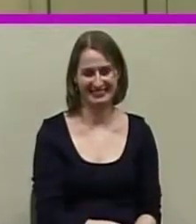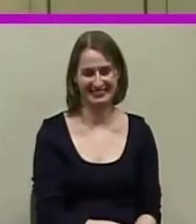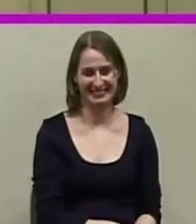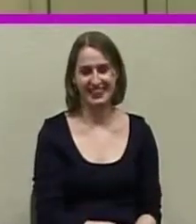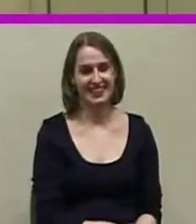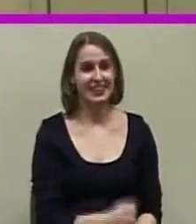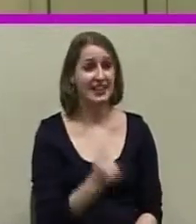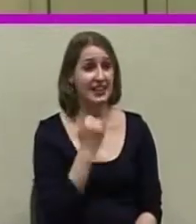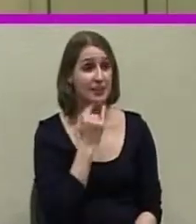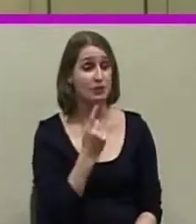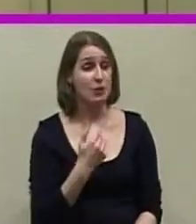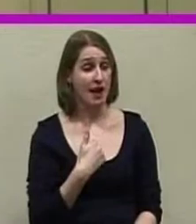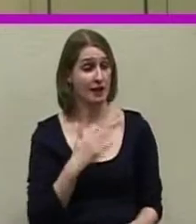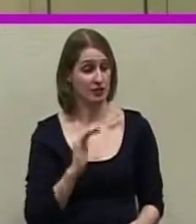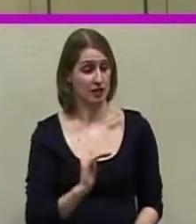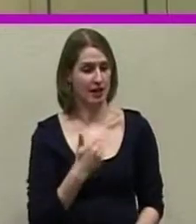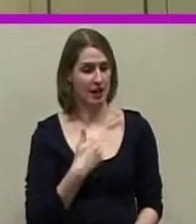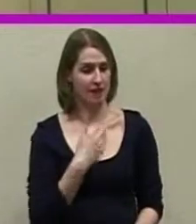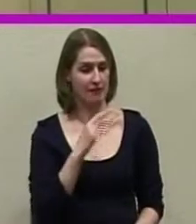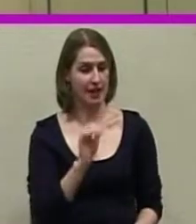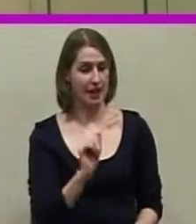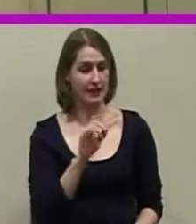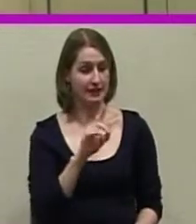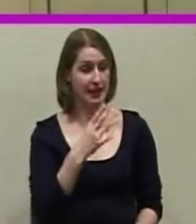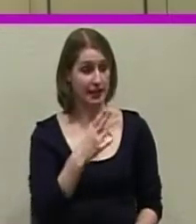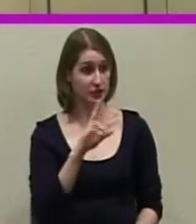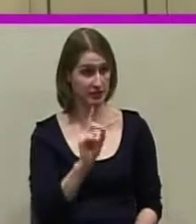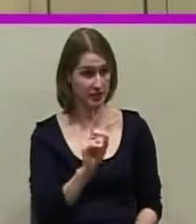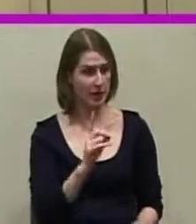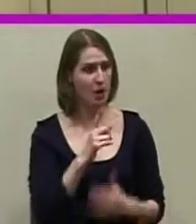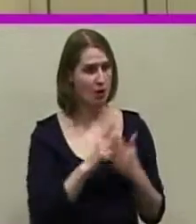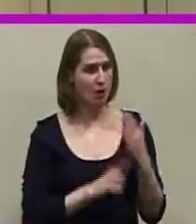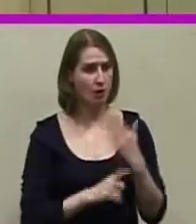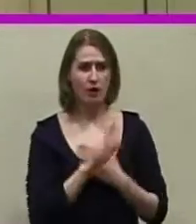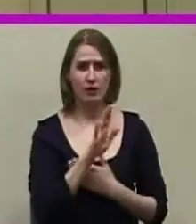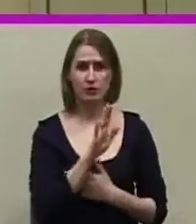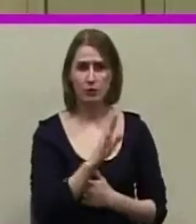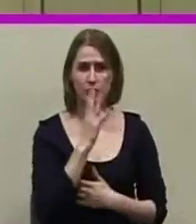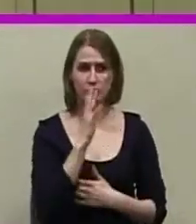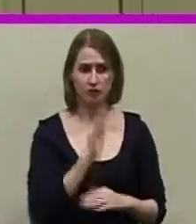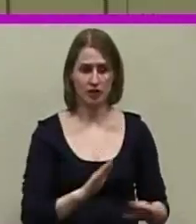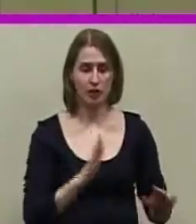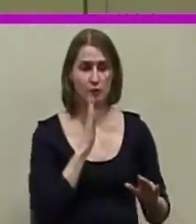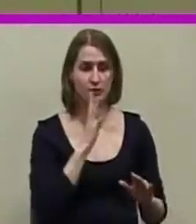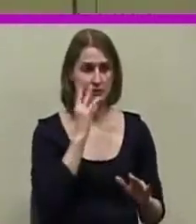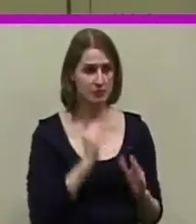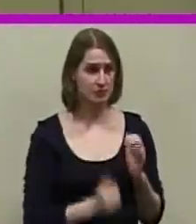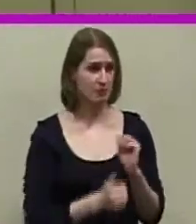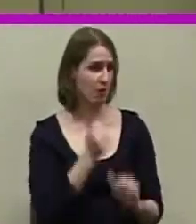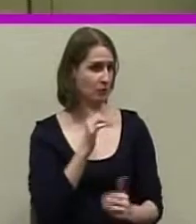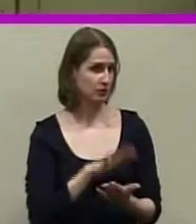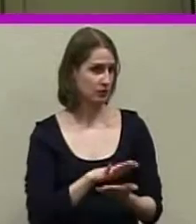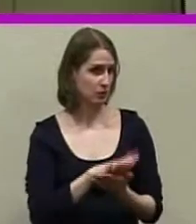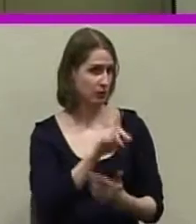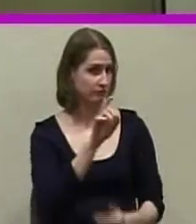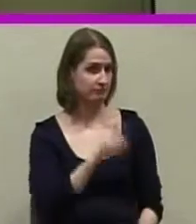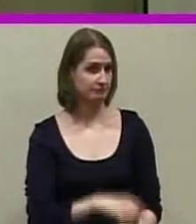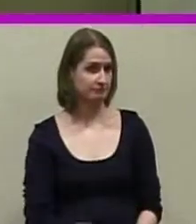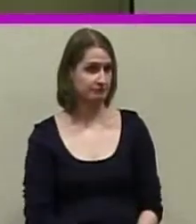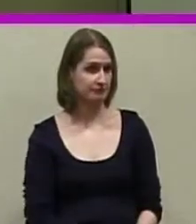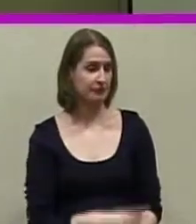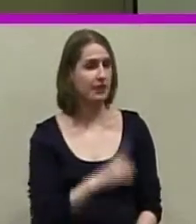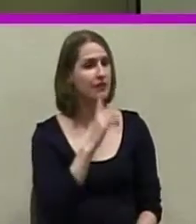If you had a child who had ADHD, what do you think your child would experience most at school? Think